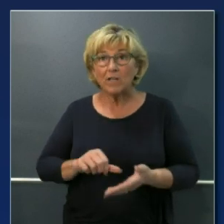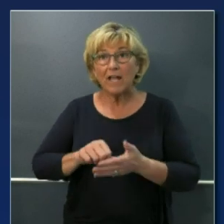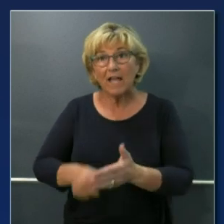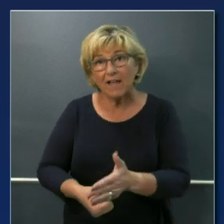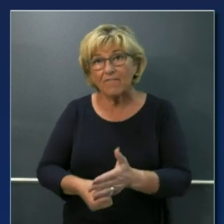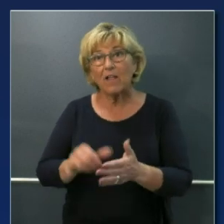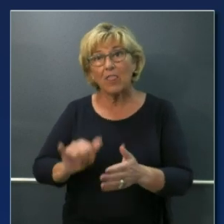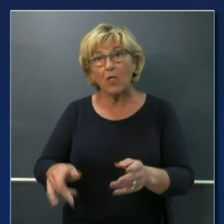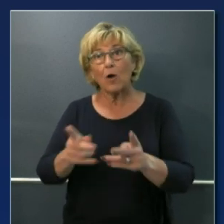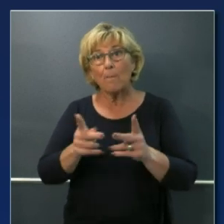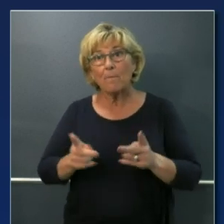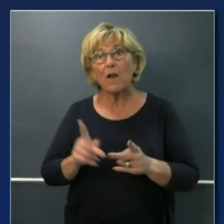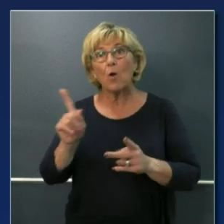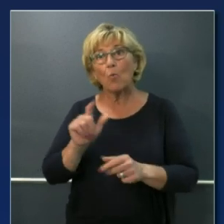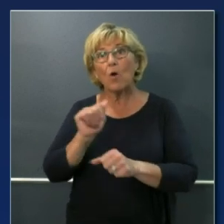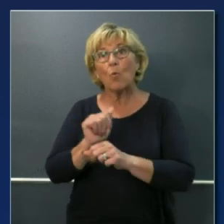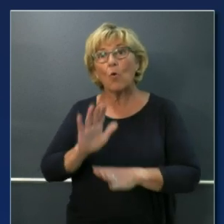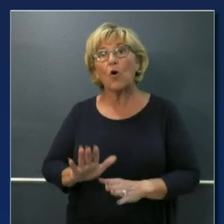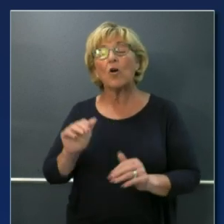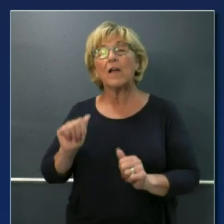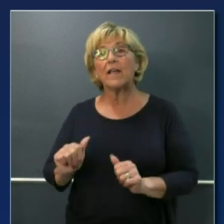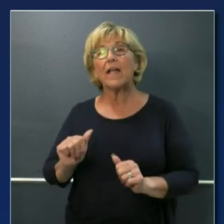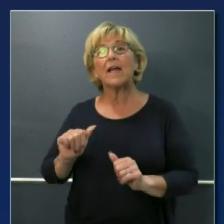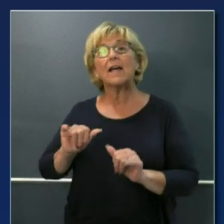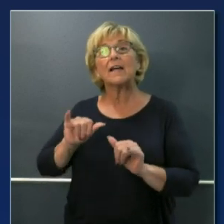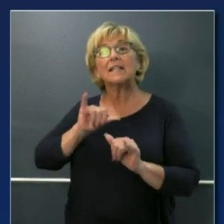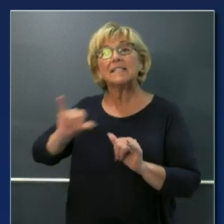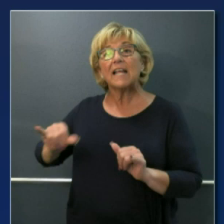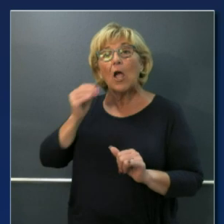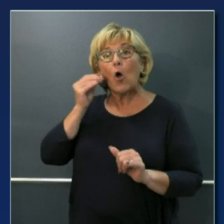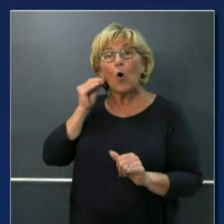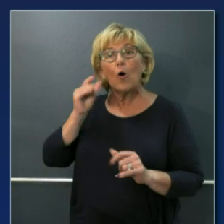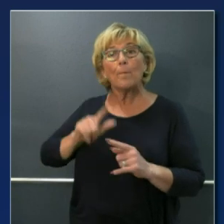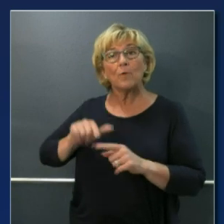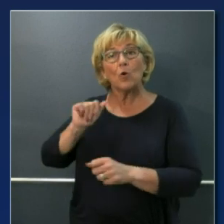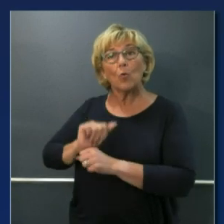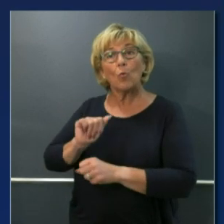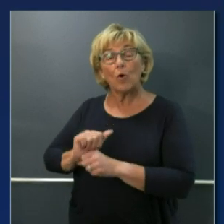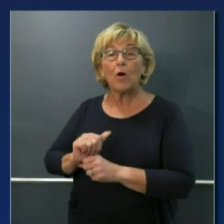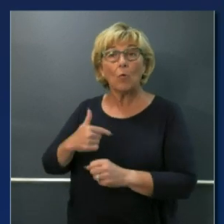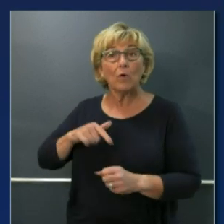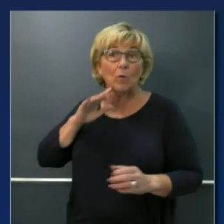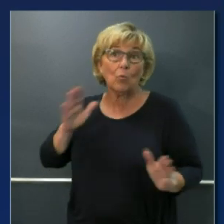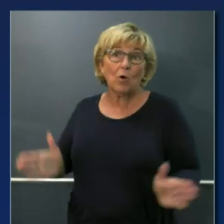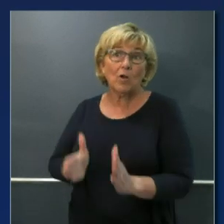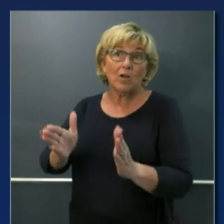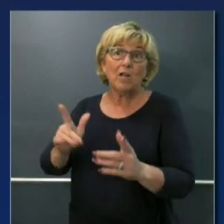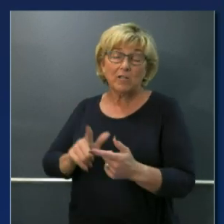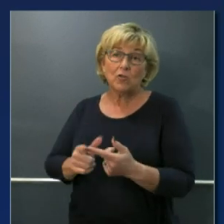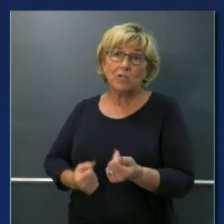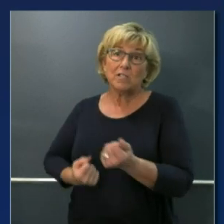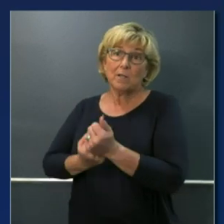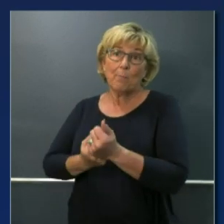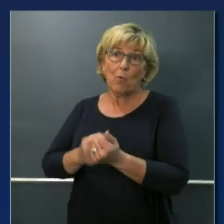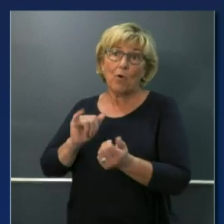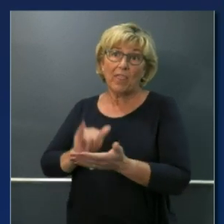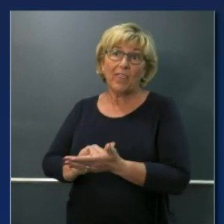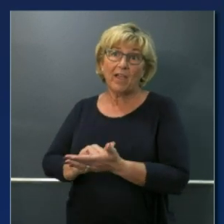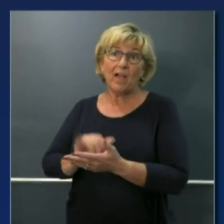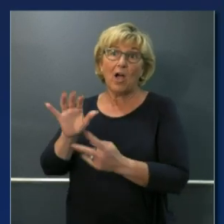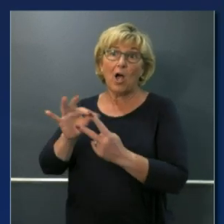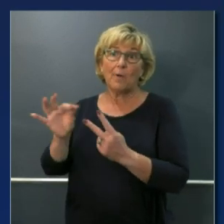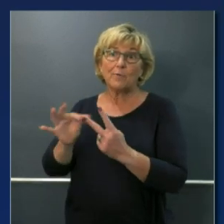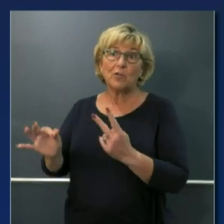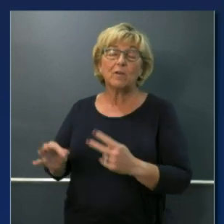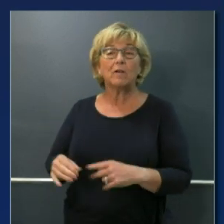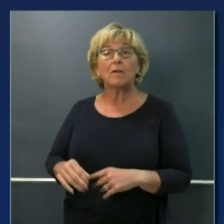those places where workers can continue to work from home, we'll continue to encourage businesses to support those opportunities, because